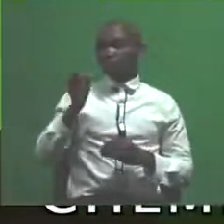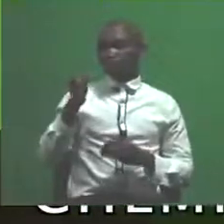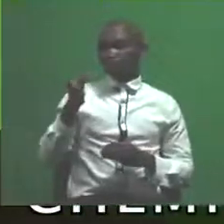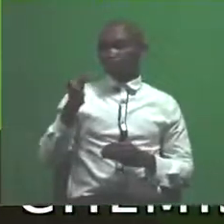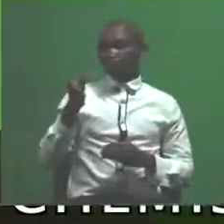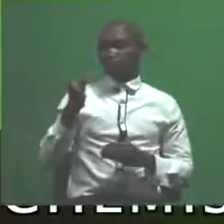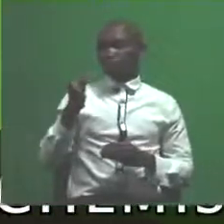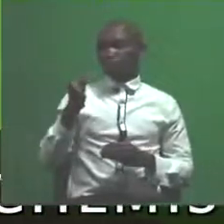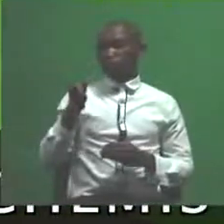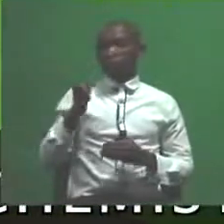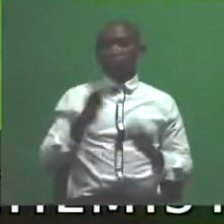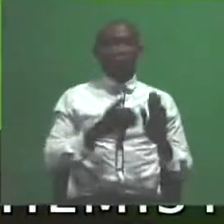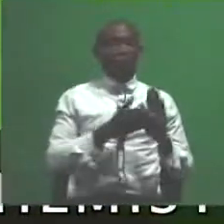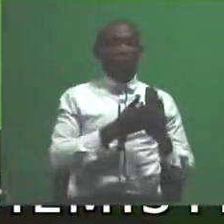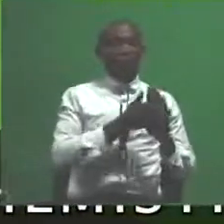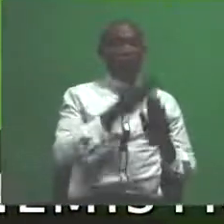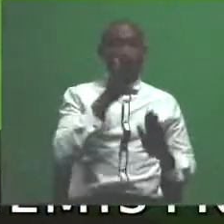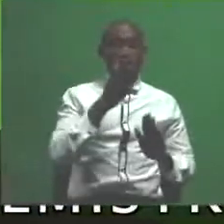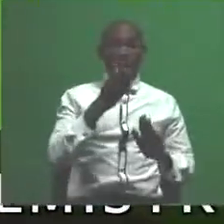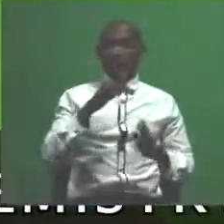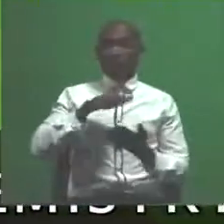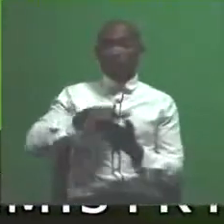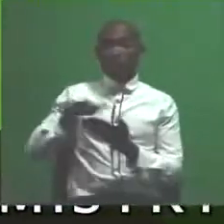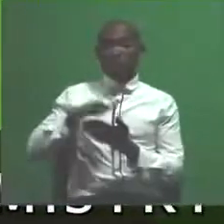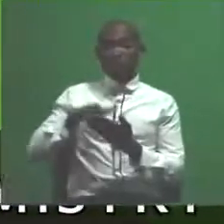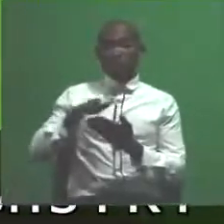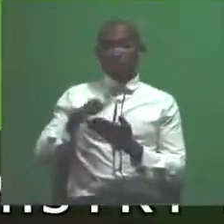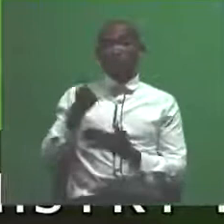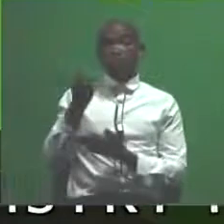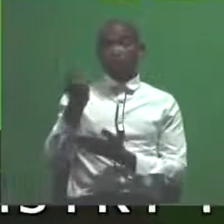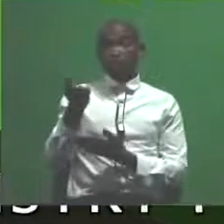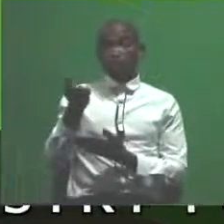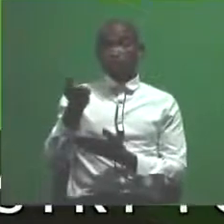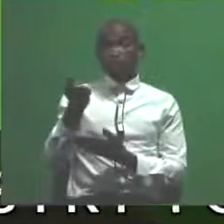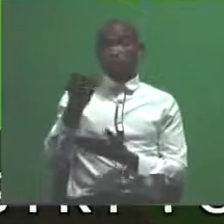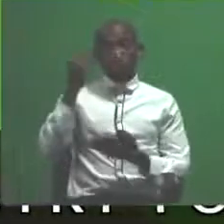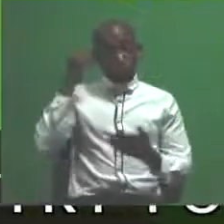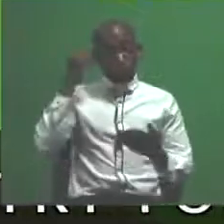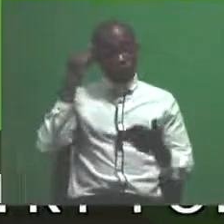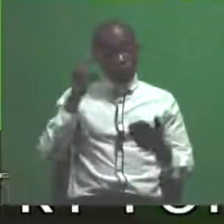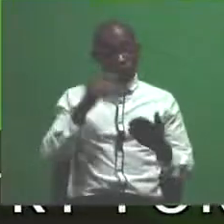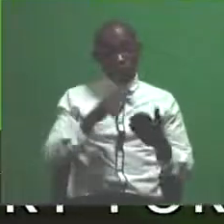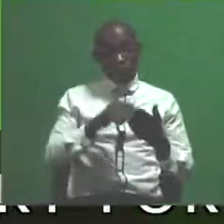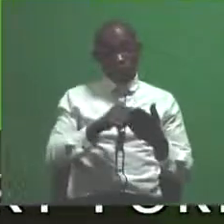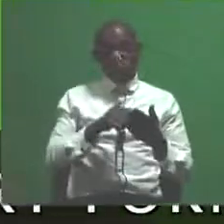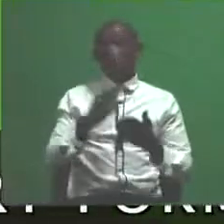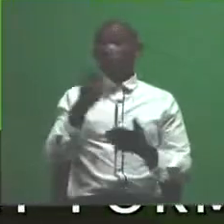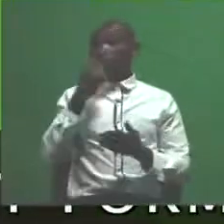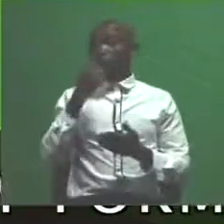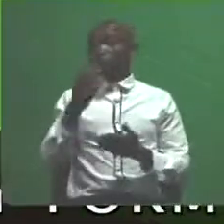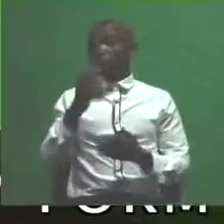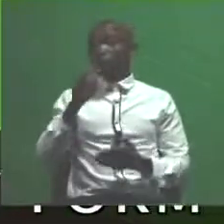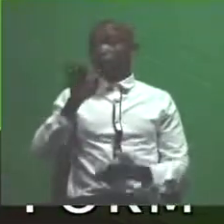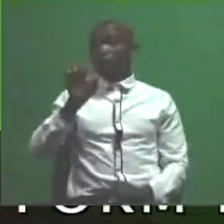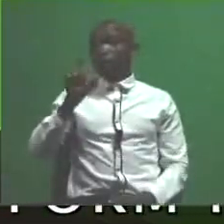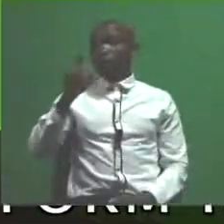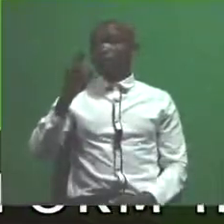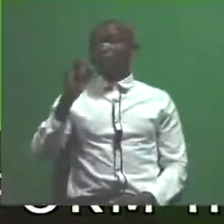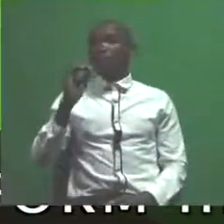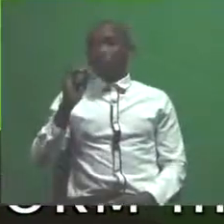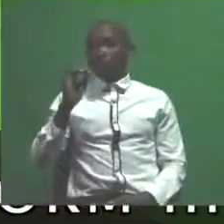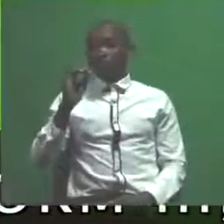Firstly, let me explain to you what is meant when we say exo.